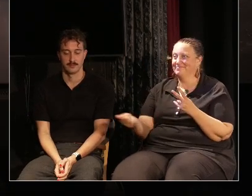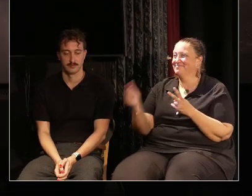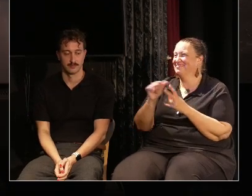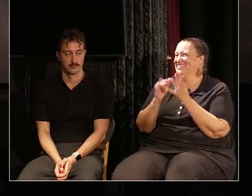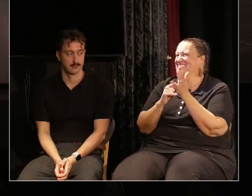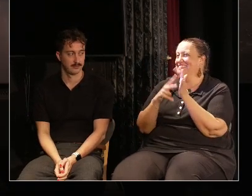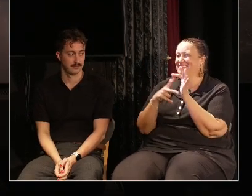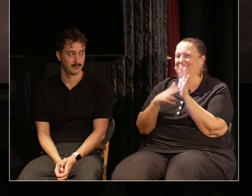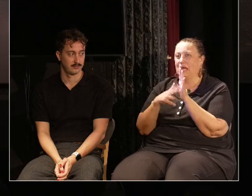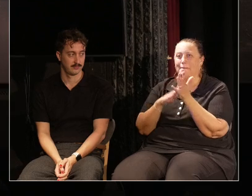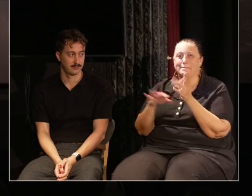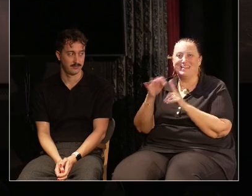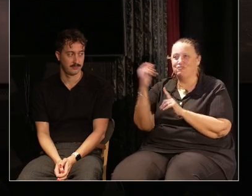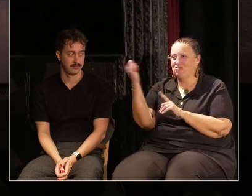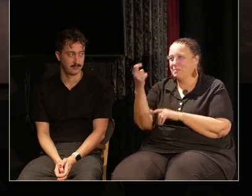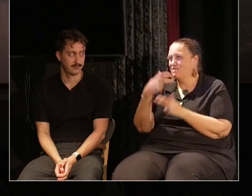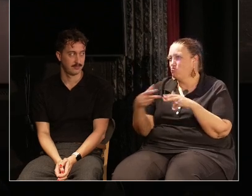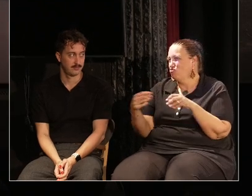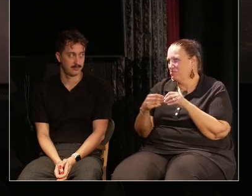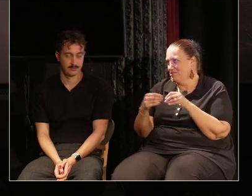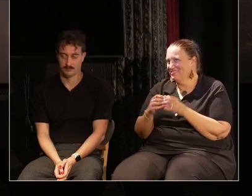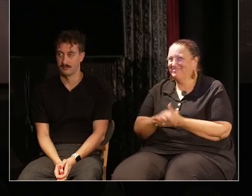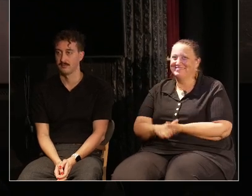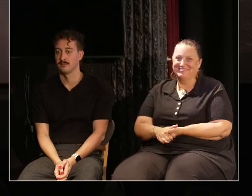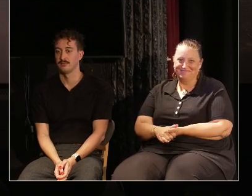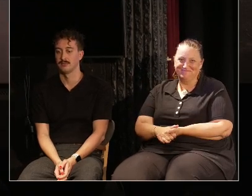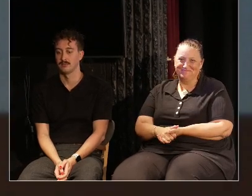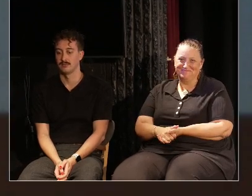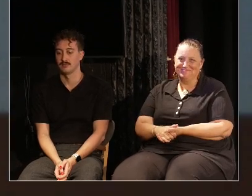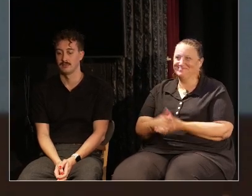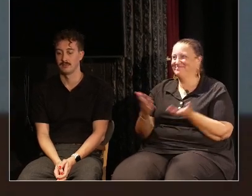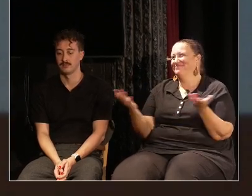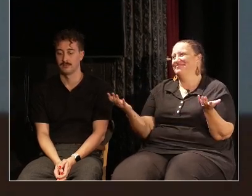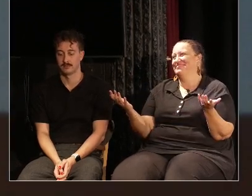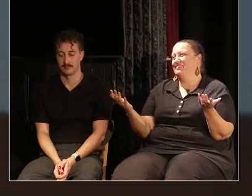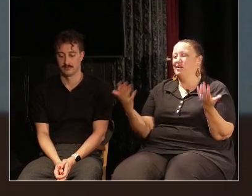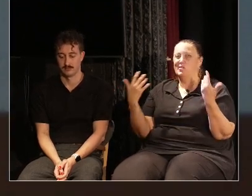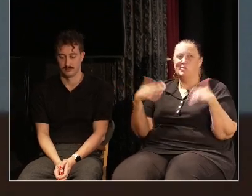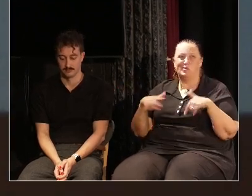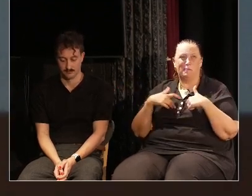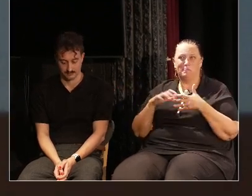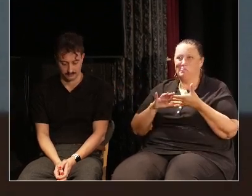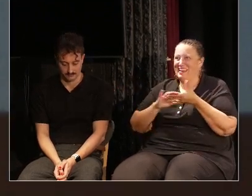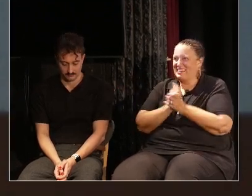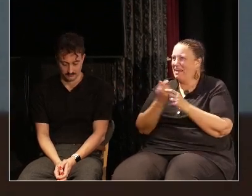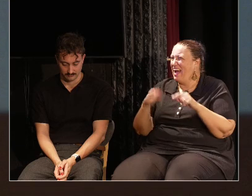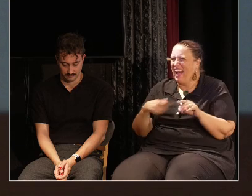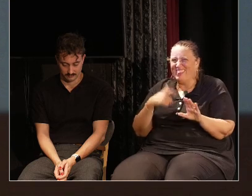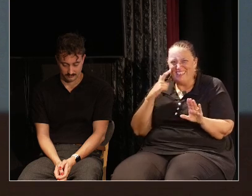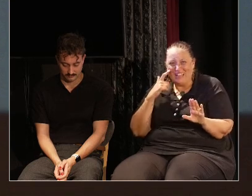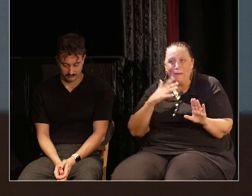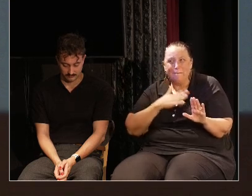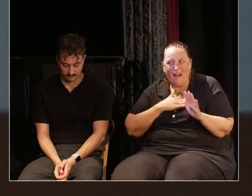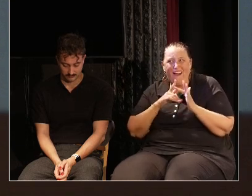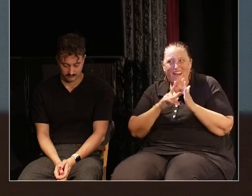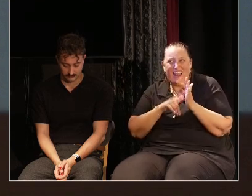Stephen Bates, MP, Greens member for Brisbane. It's been a pleasure actually being, I think maybe my electorate might